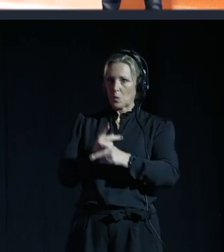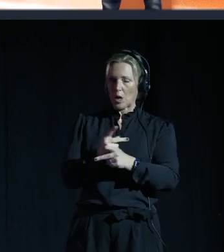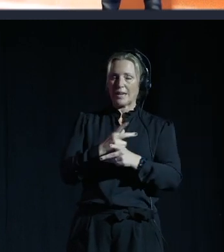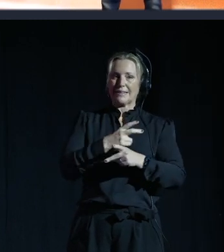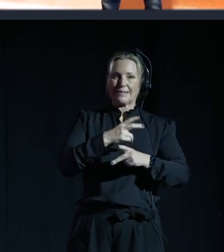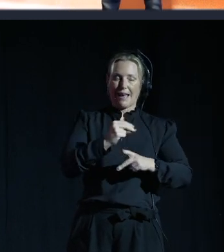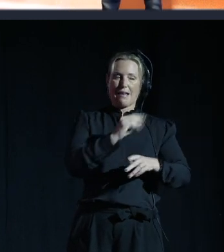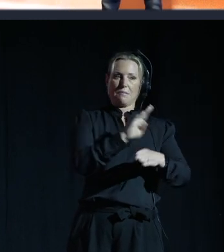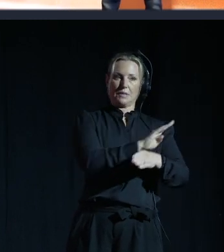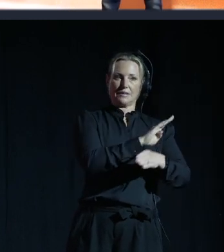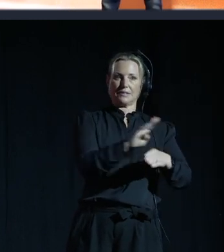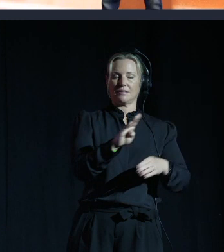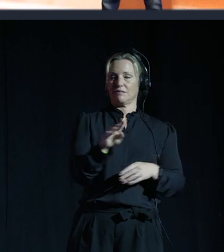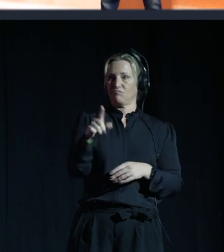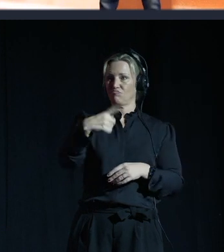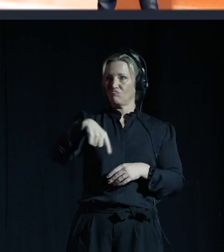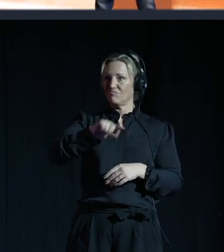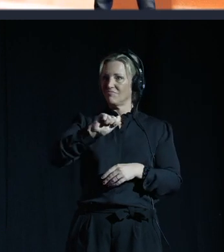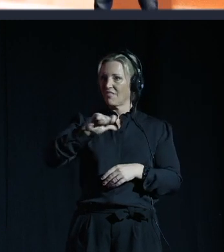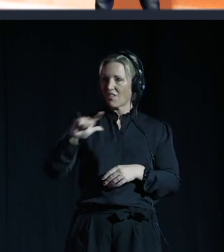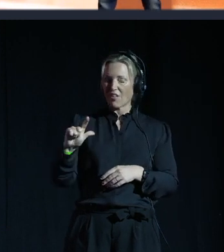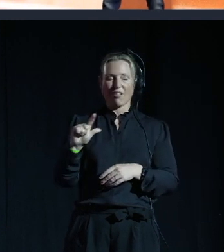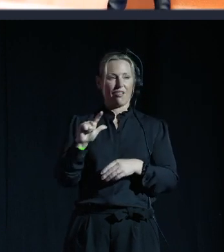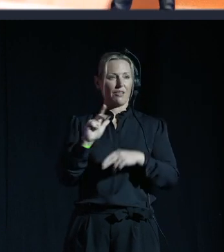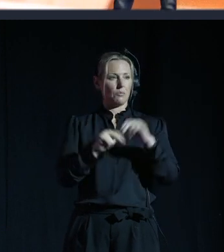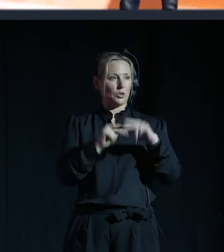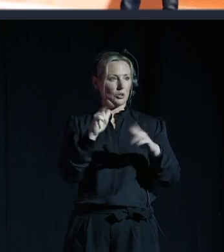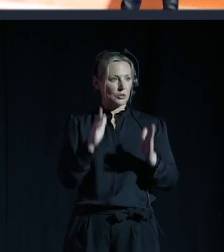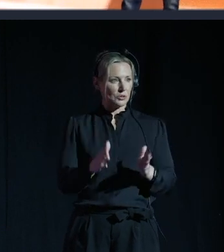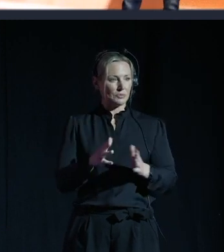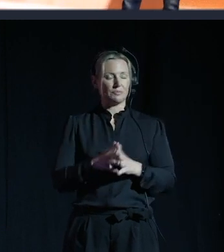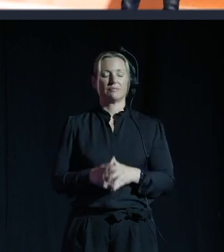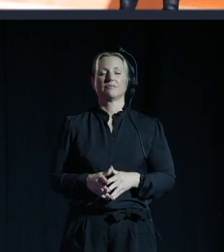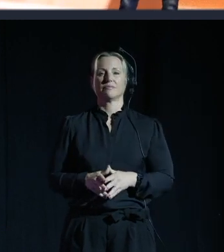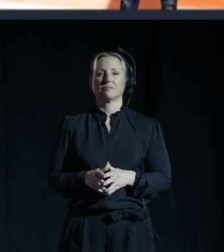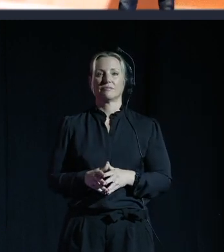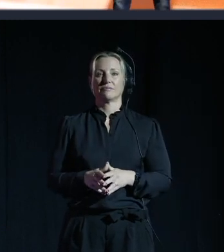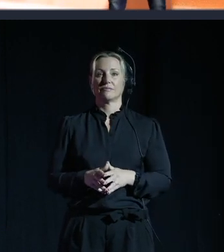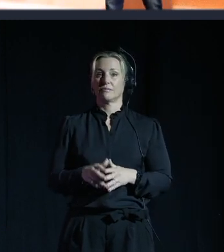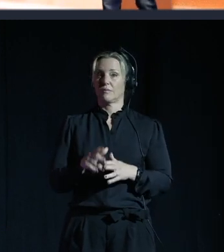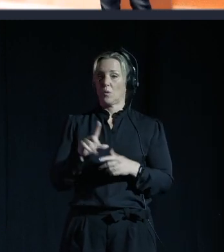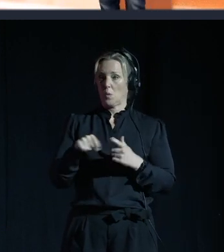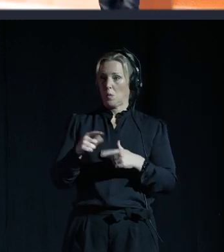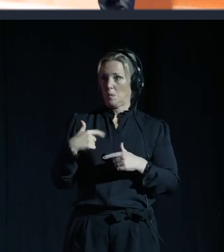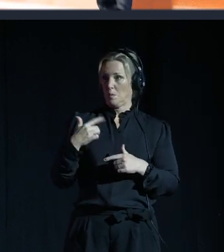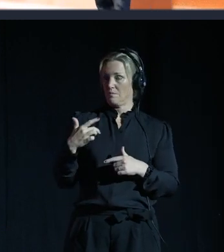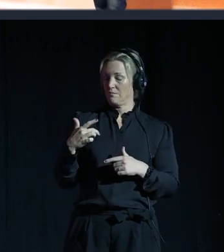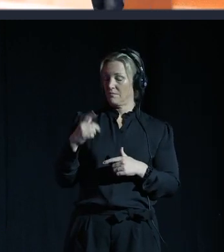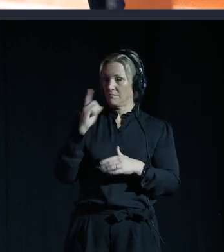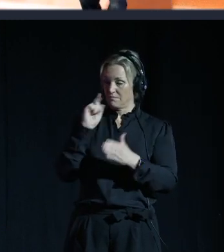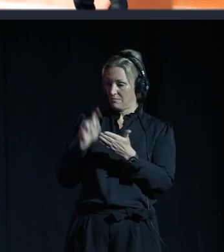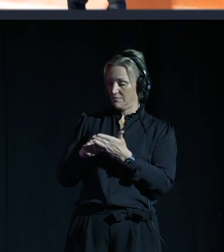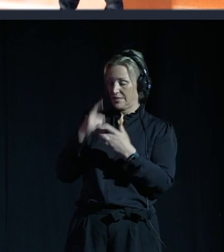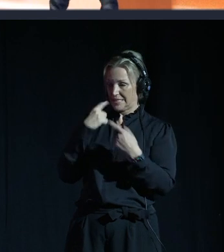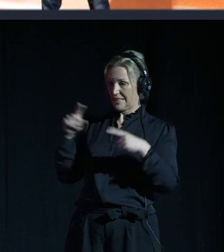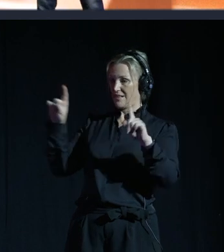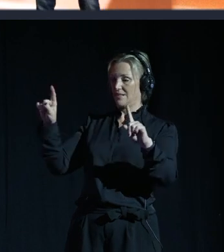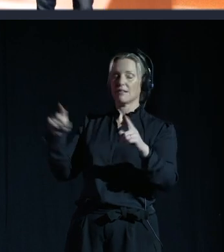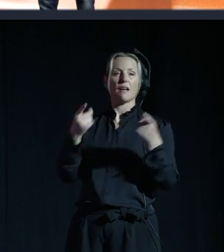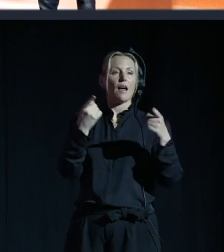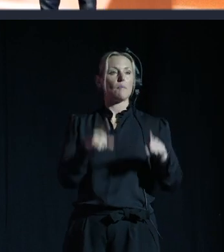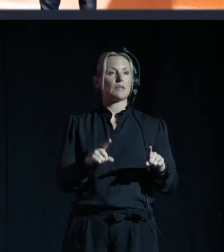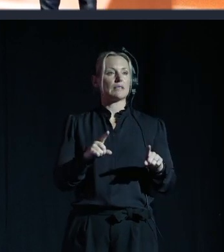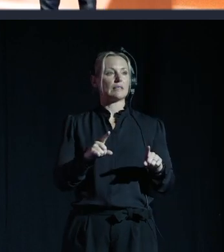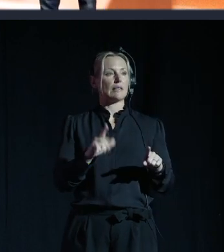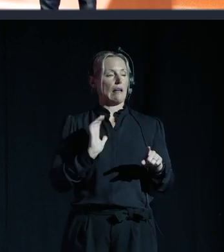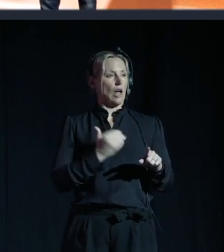builders. And when we're successful, what happens? Our work brings complexity.